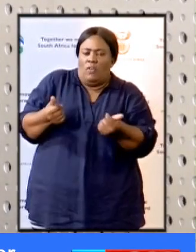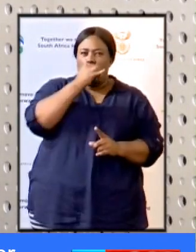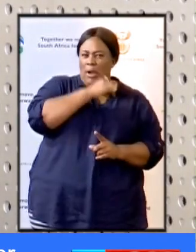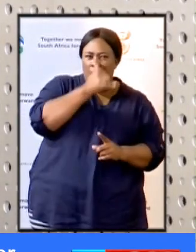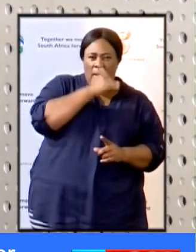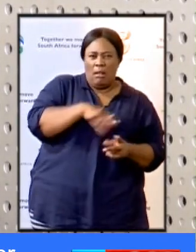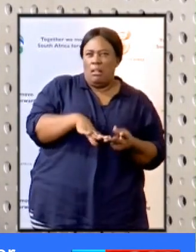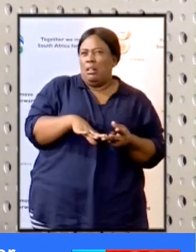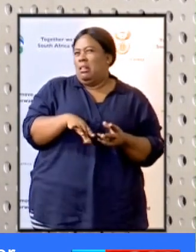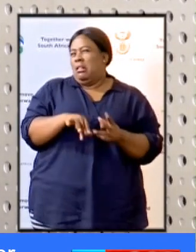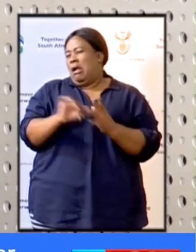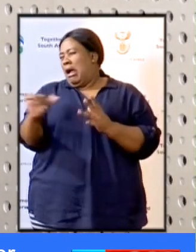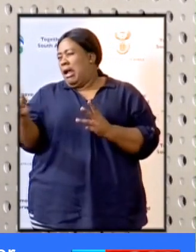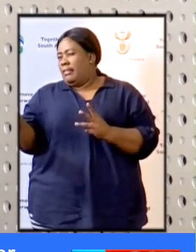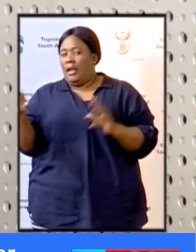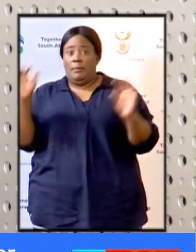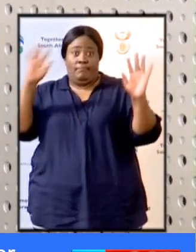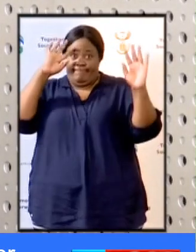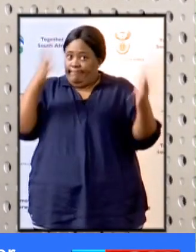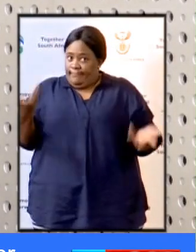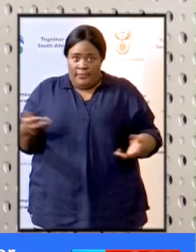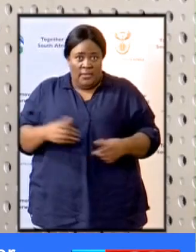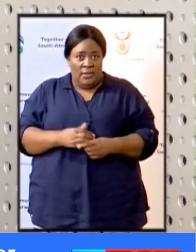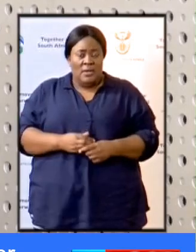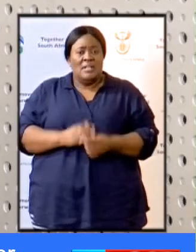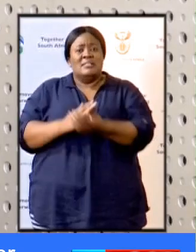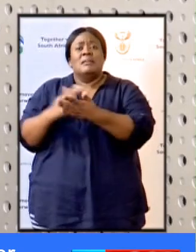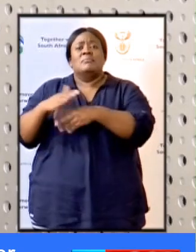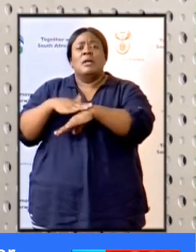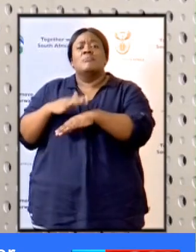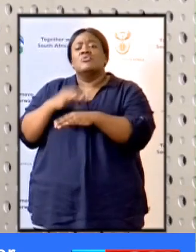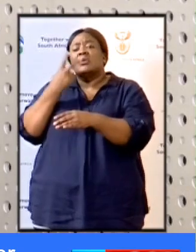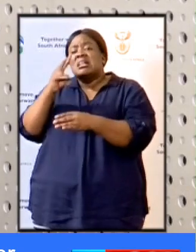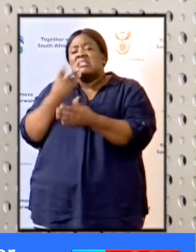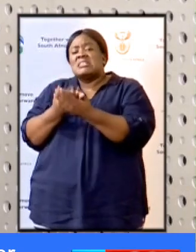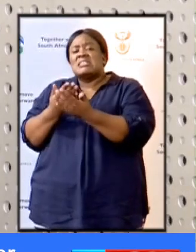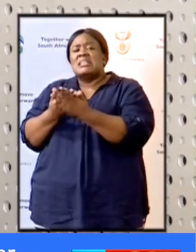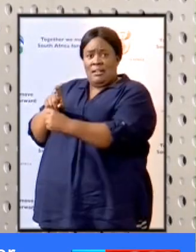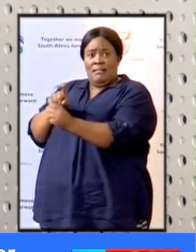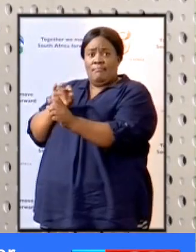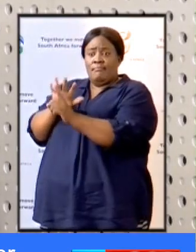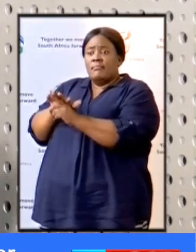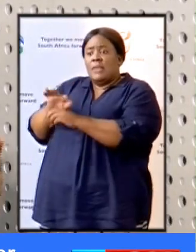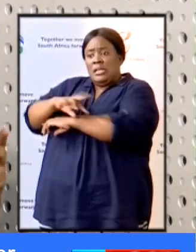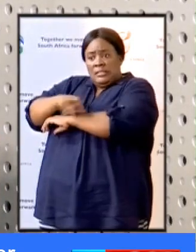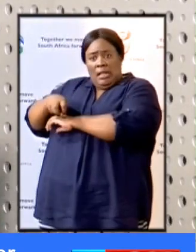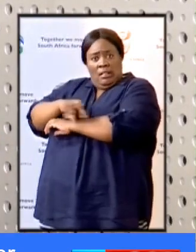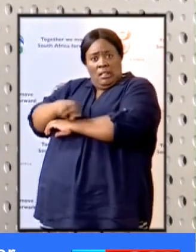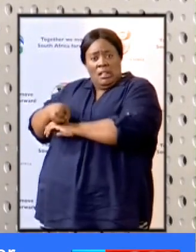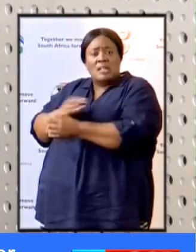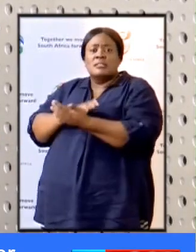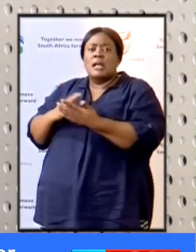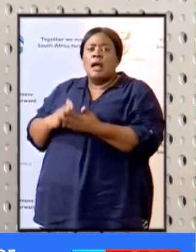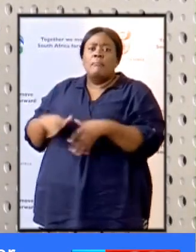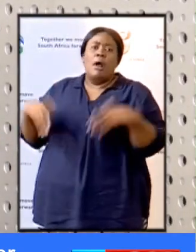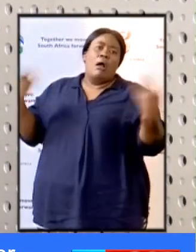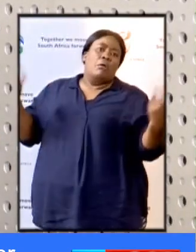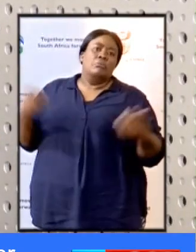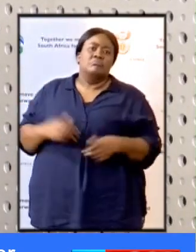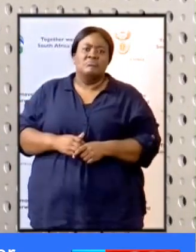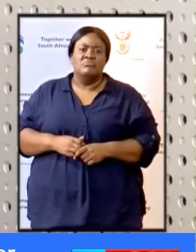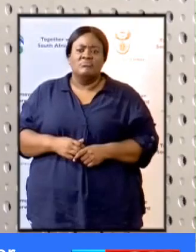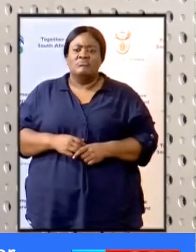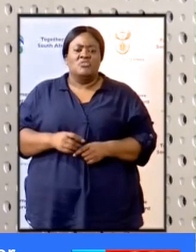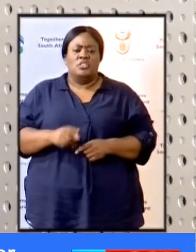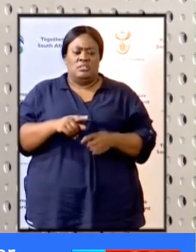I don't know. In some instances, you could see those ezinye nje ukugula nje. Wangena umuntu achisa, want